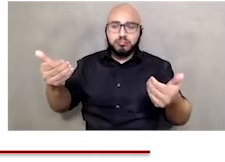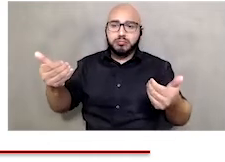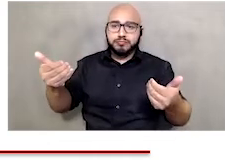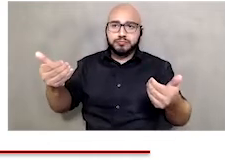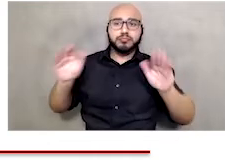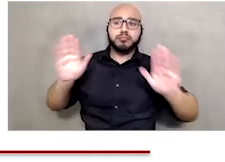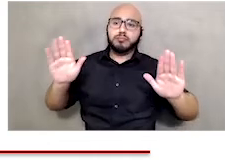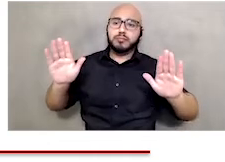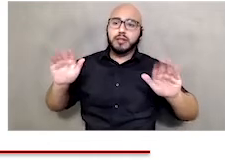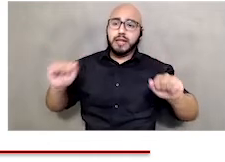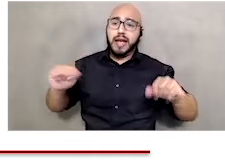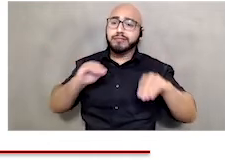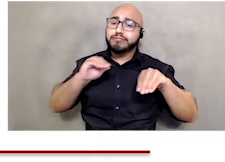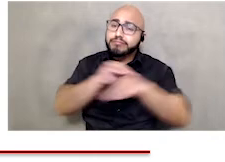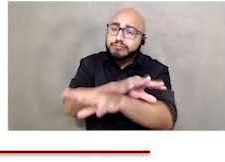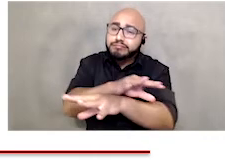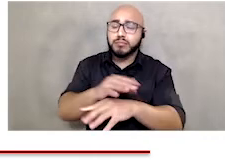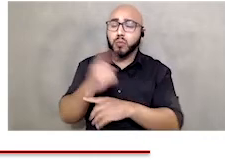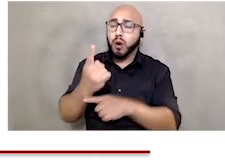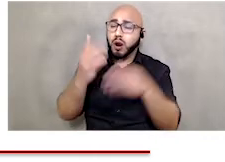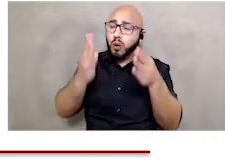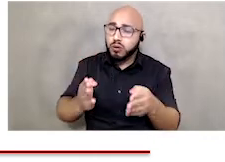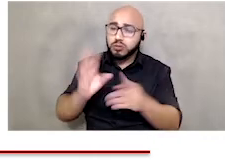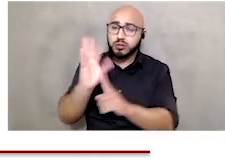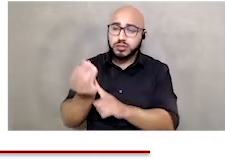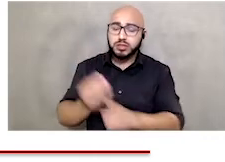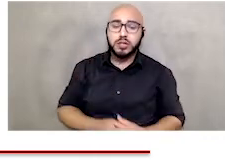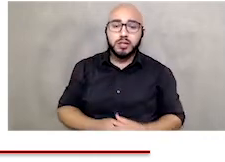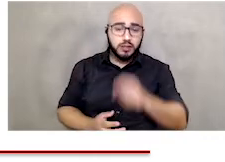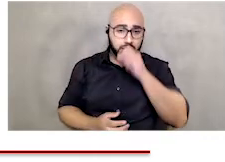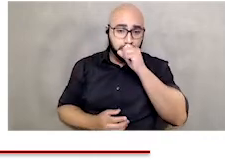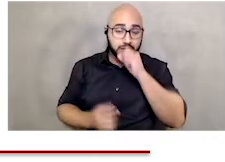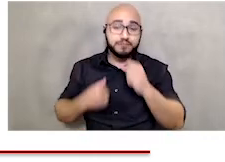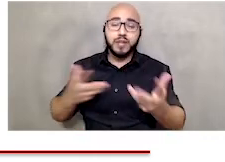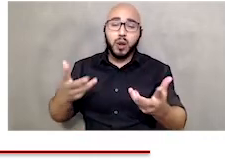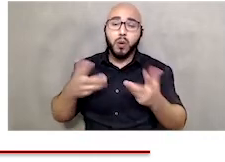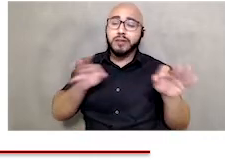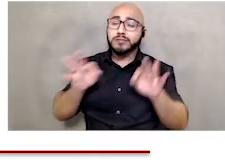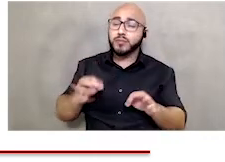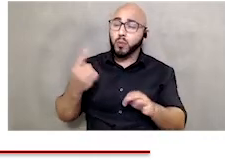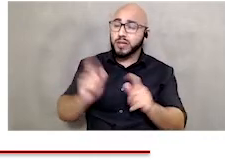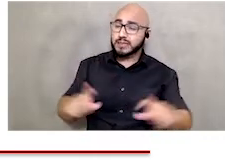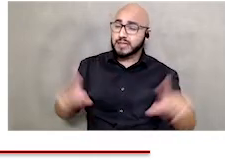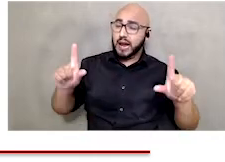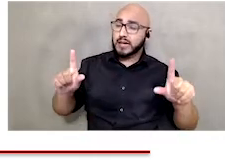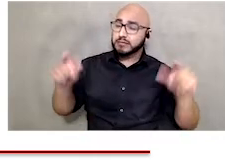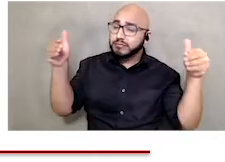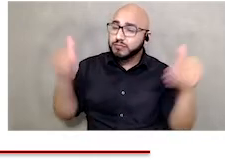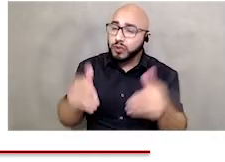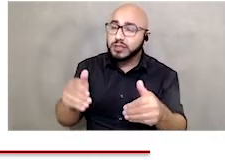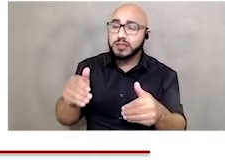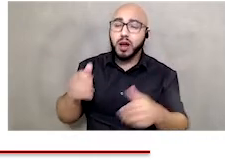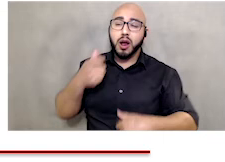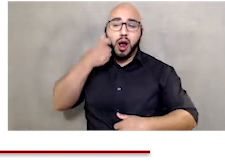a part of one's culture. So I wanted to dedicate a slide to race-related stress to first